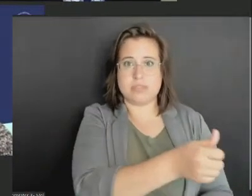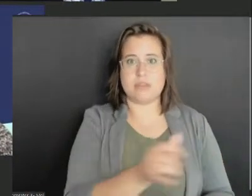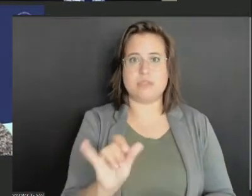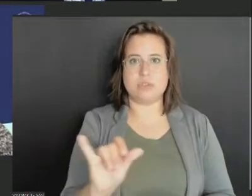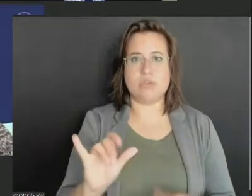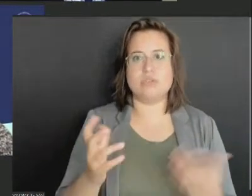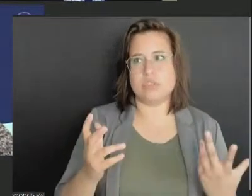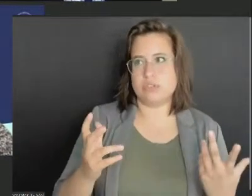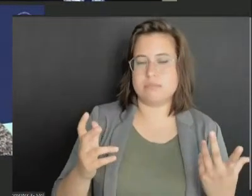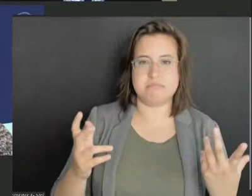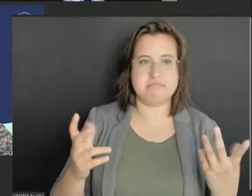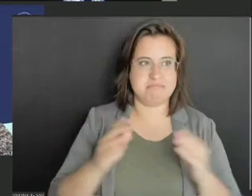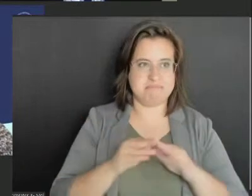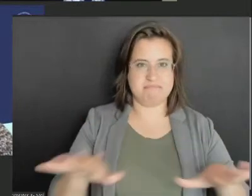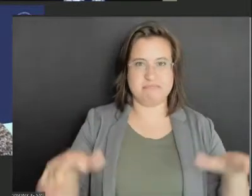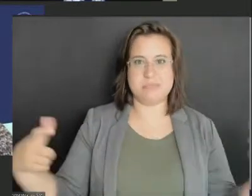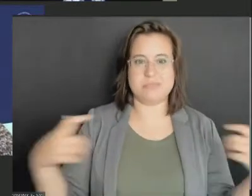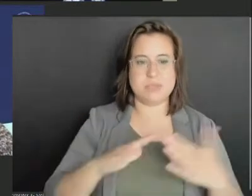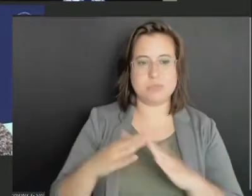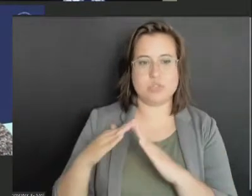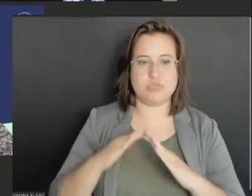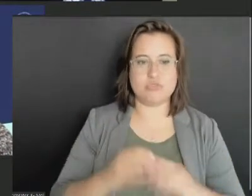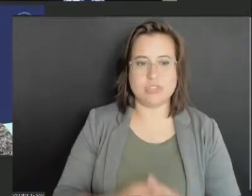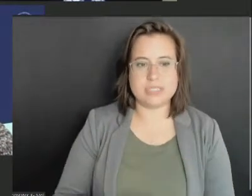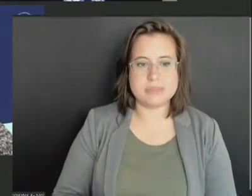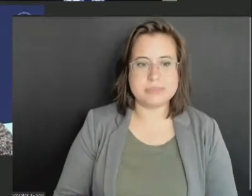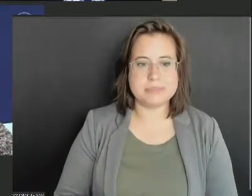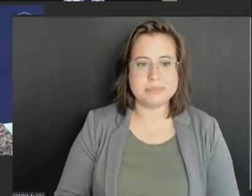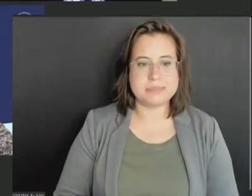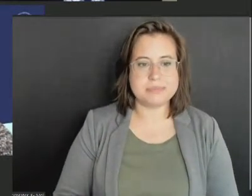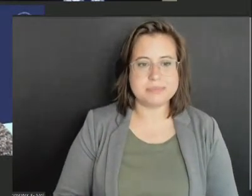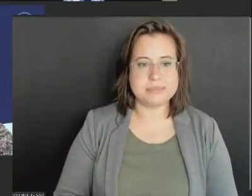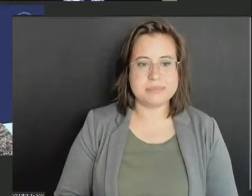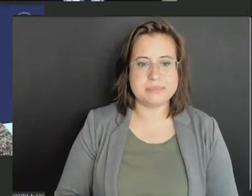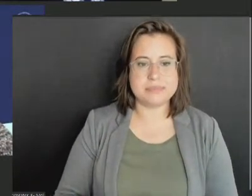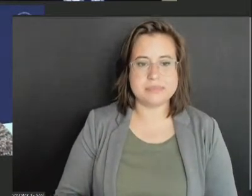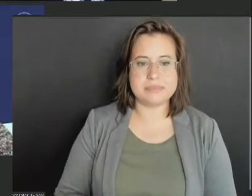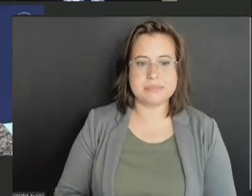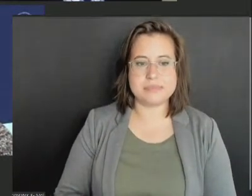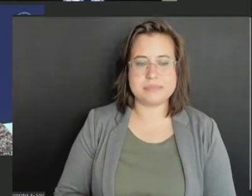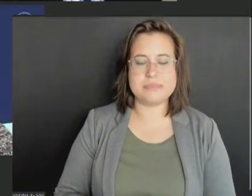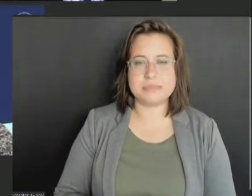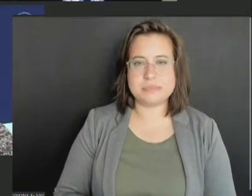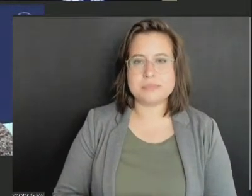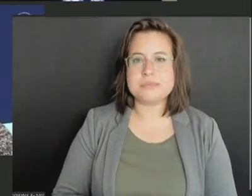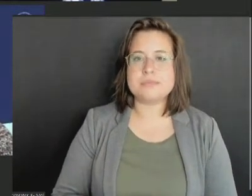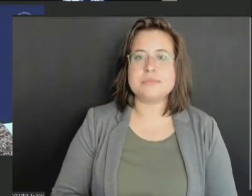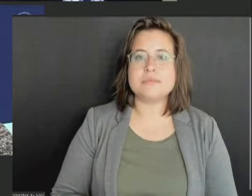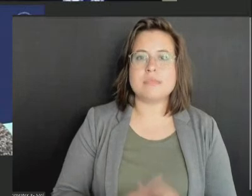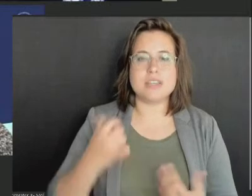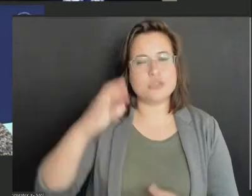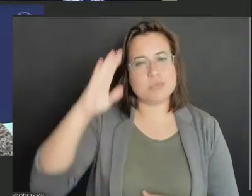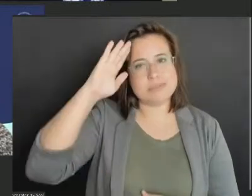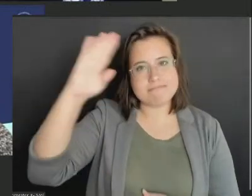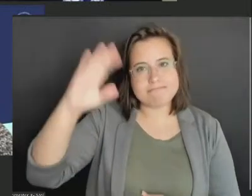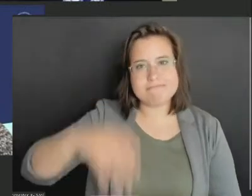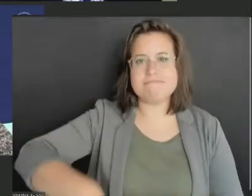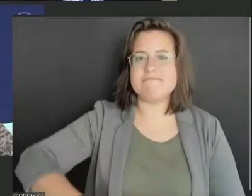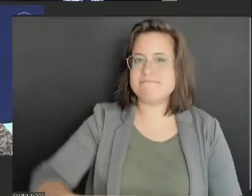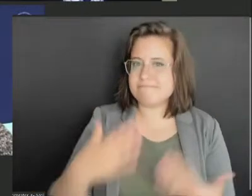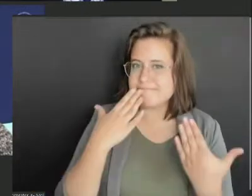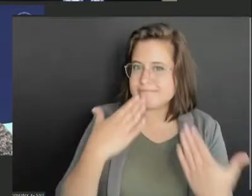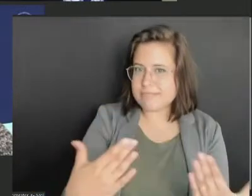larger community. I just salute this task force and thank you that these important recommendations will be forwarded to